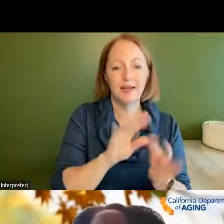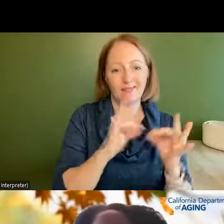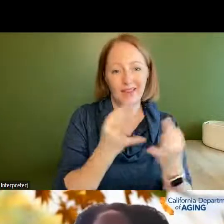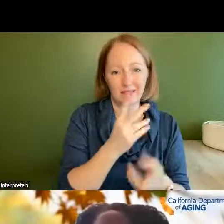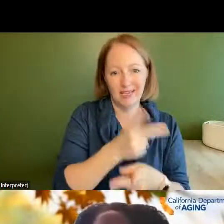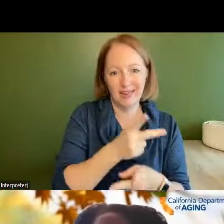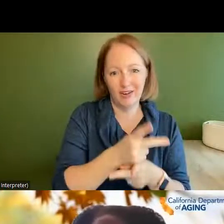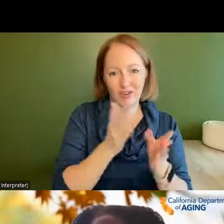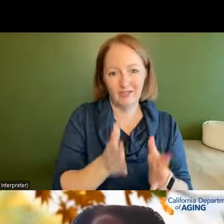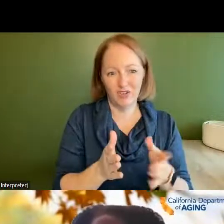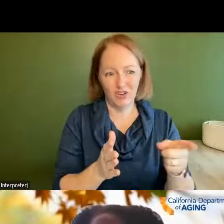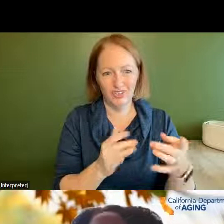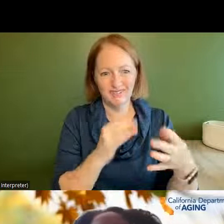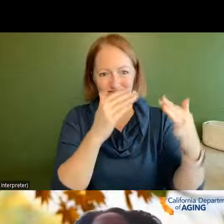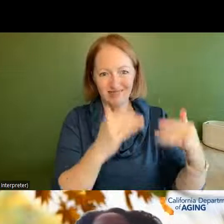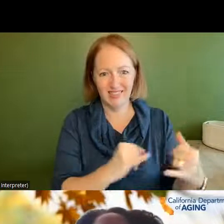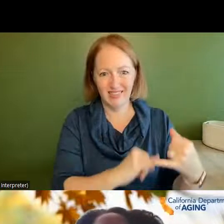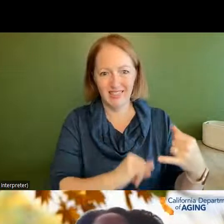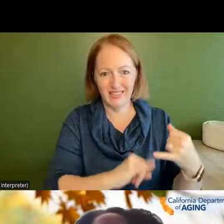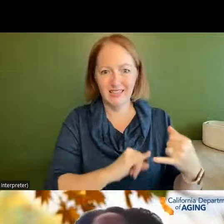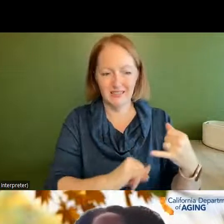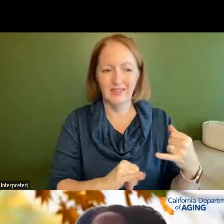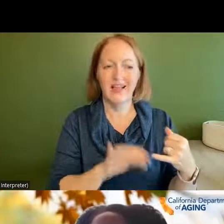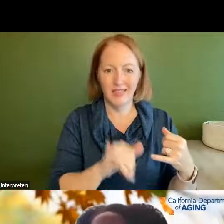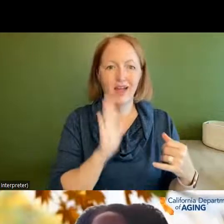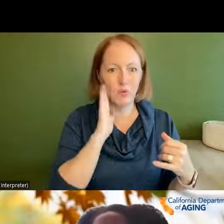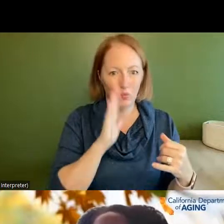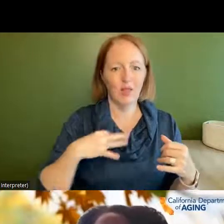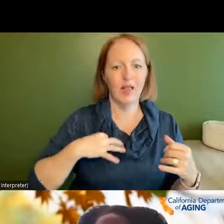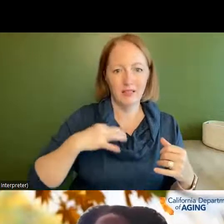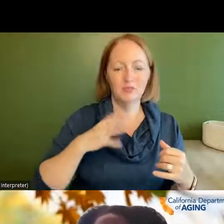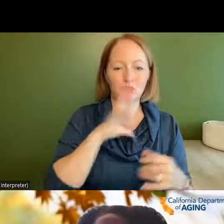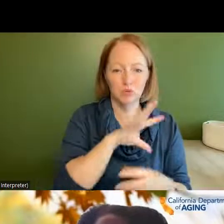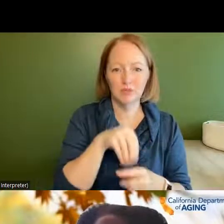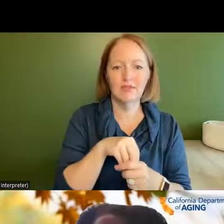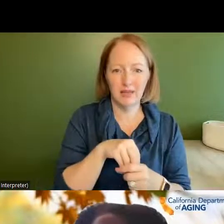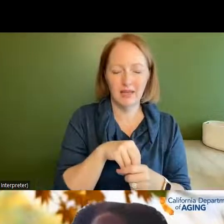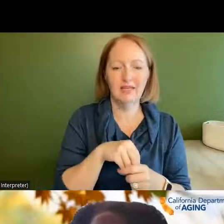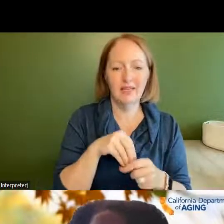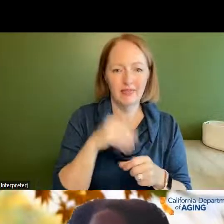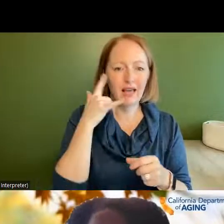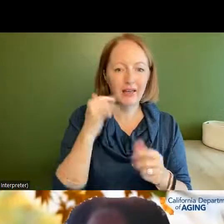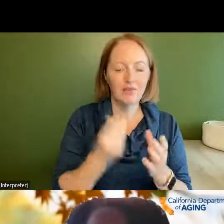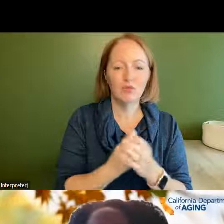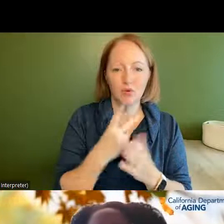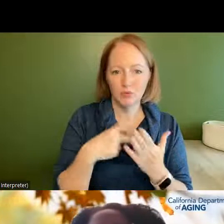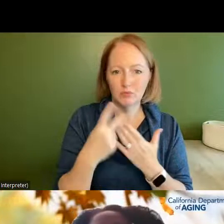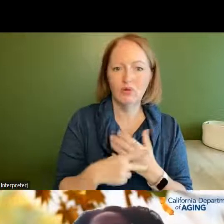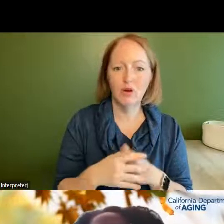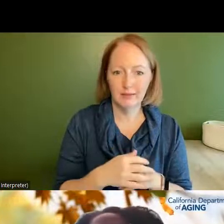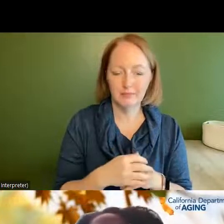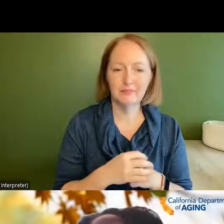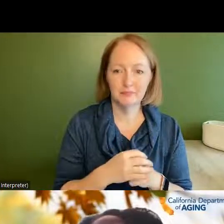So unpaid family caregivers will be eligible to participate in the California GROWS program.